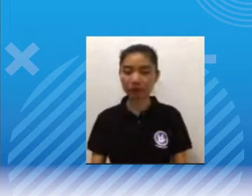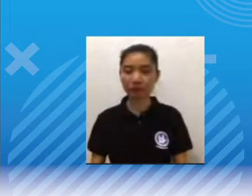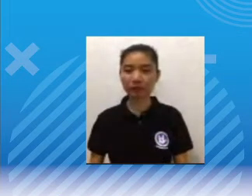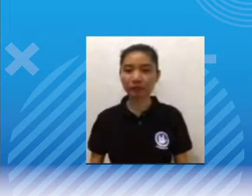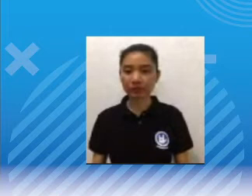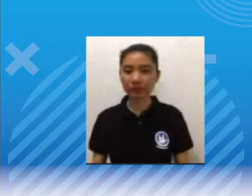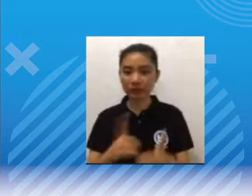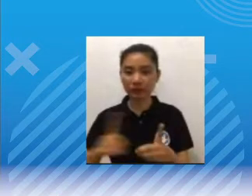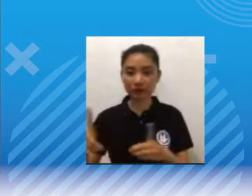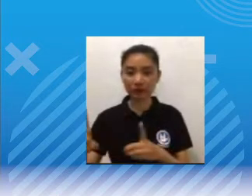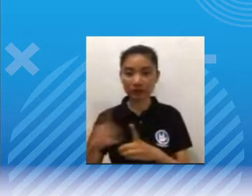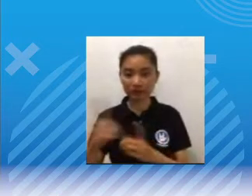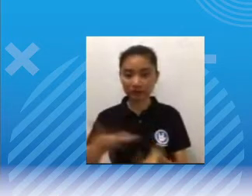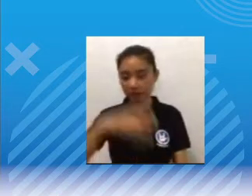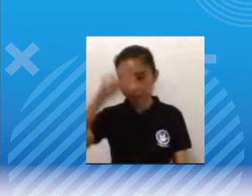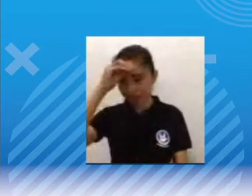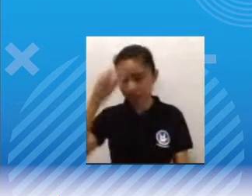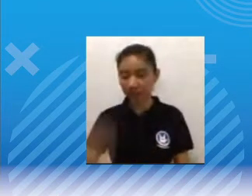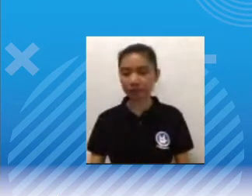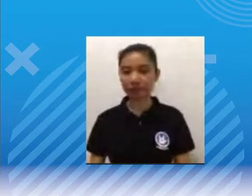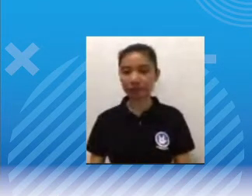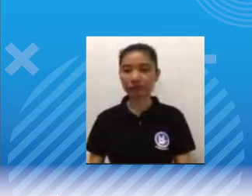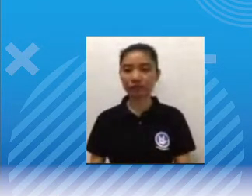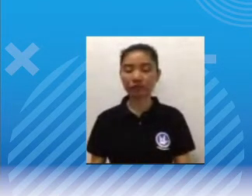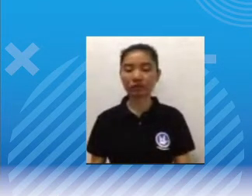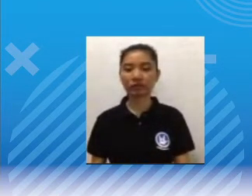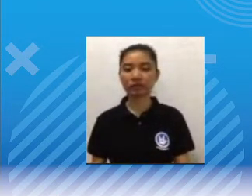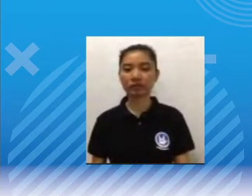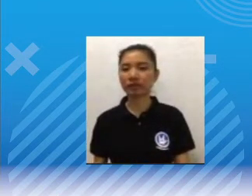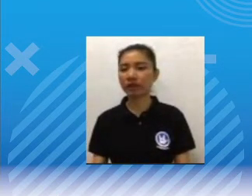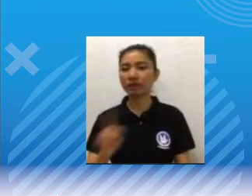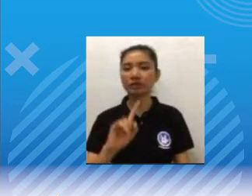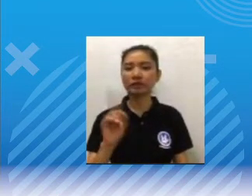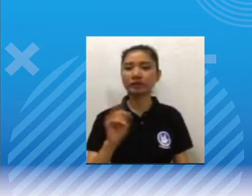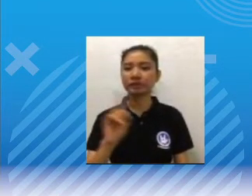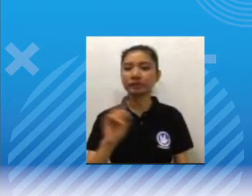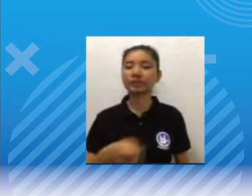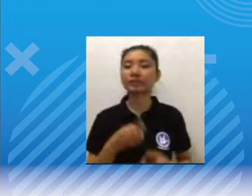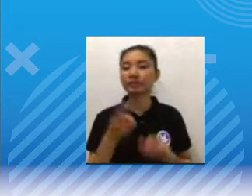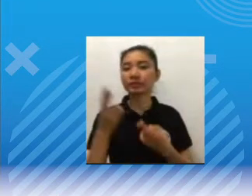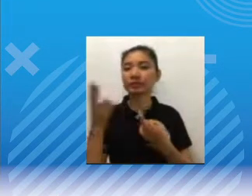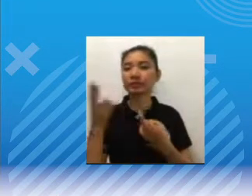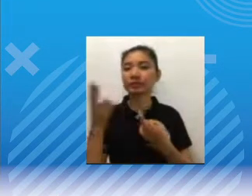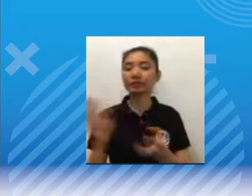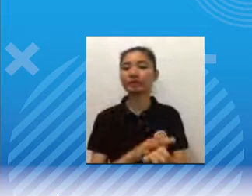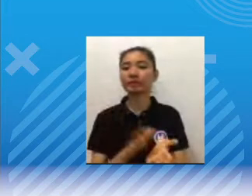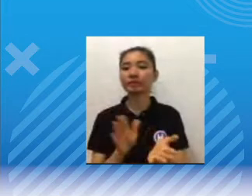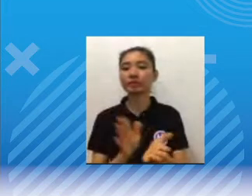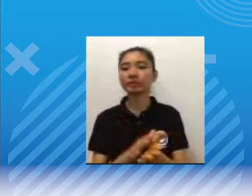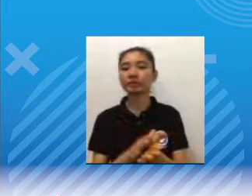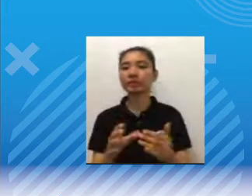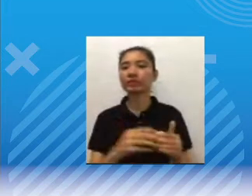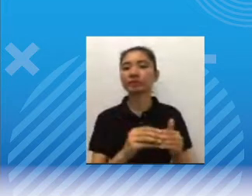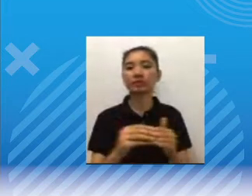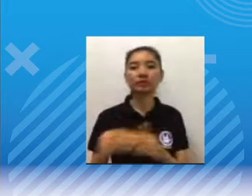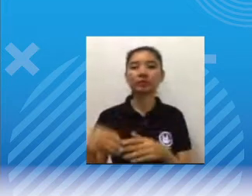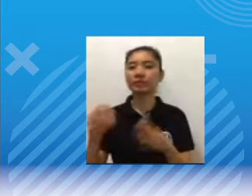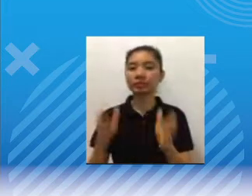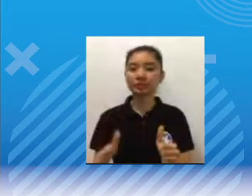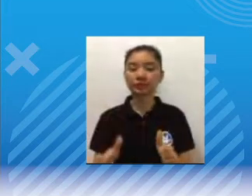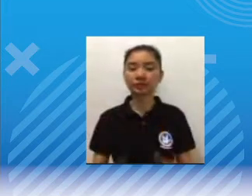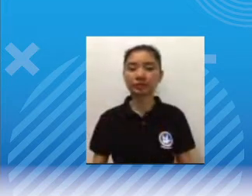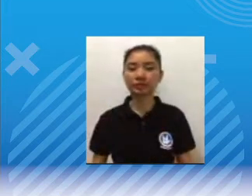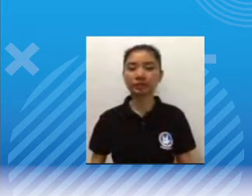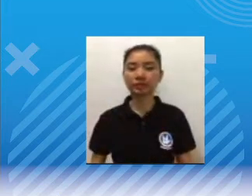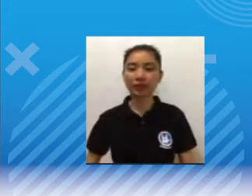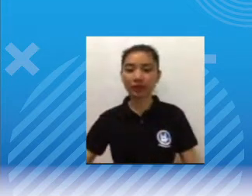Okay, so ano yung mga recommendations ng mga school leaders natin? No? So number 1, sinabi nila